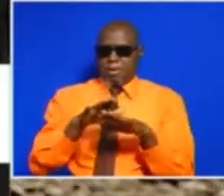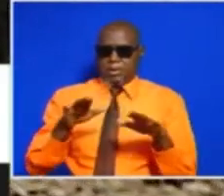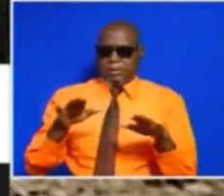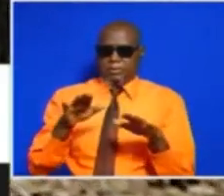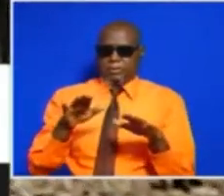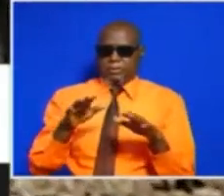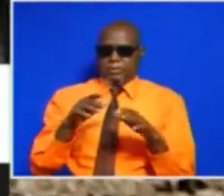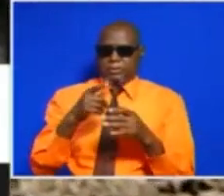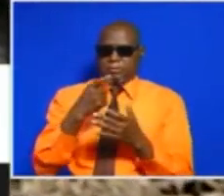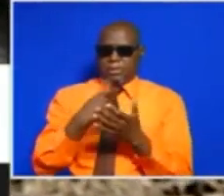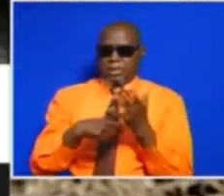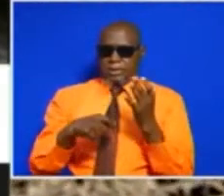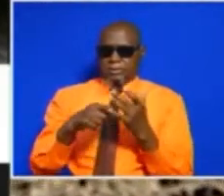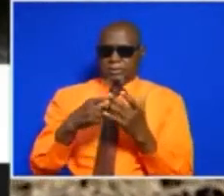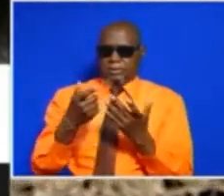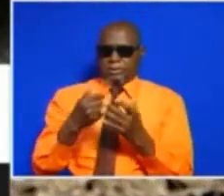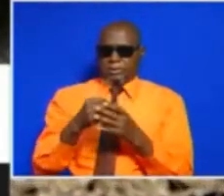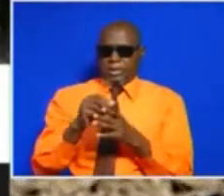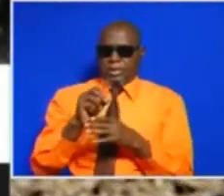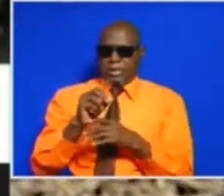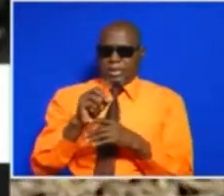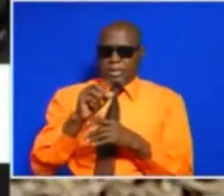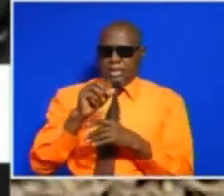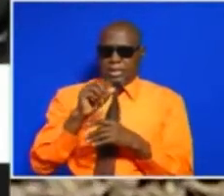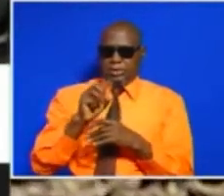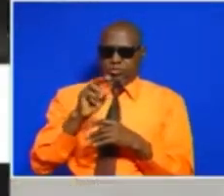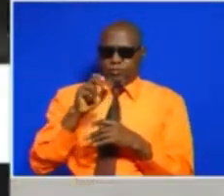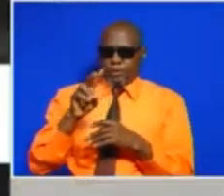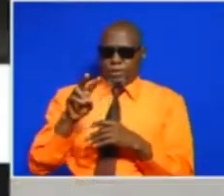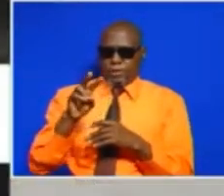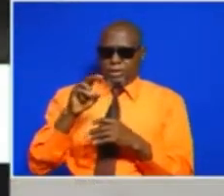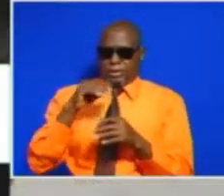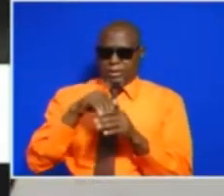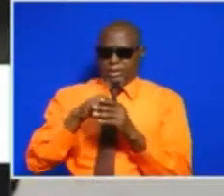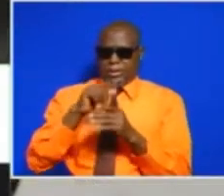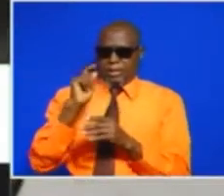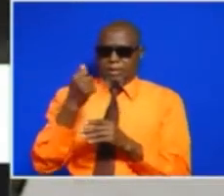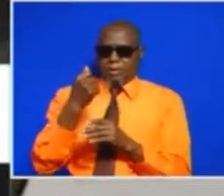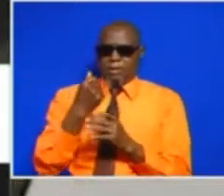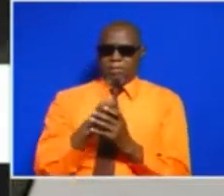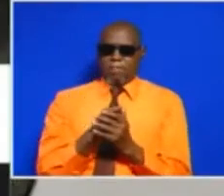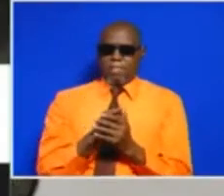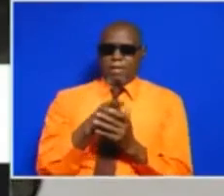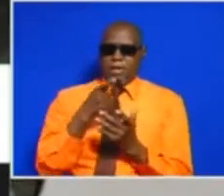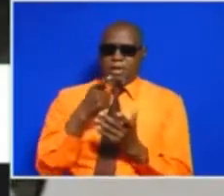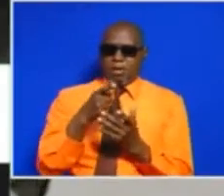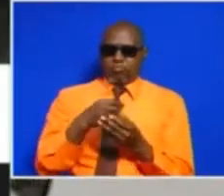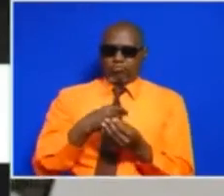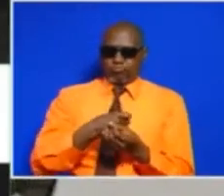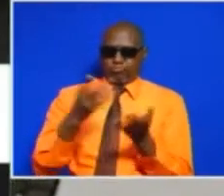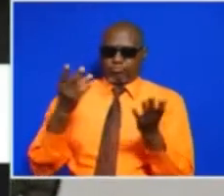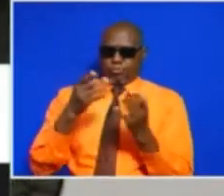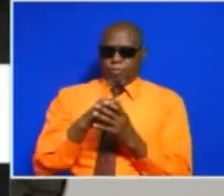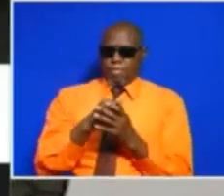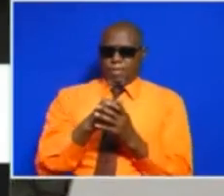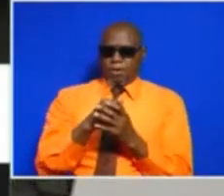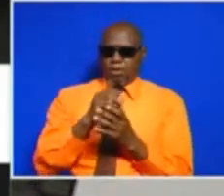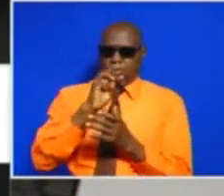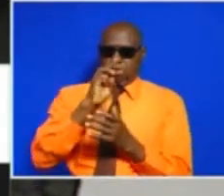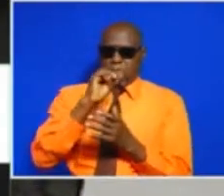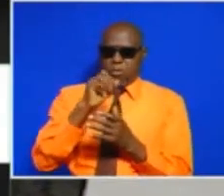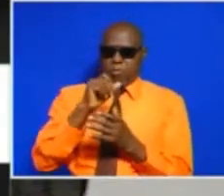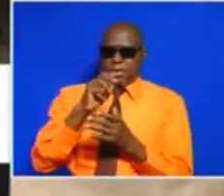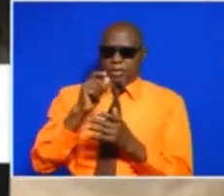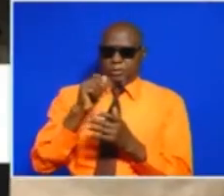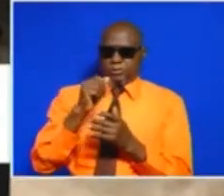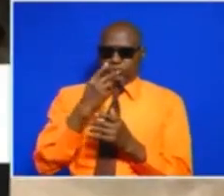standard SUVs in Kenya. The startup built 50 units of its first model. It released Mobius 2 and Mobius